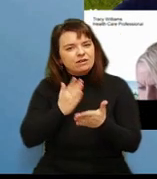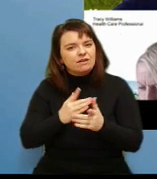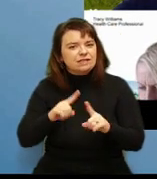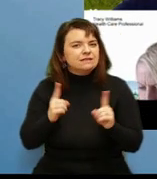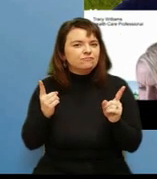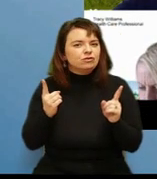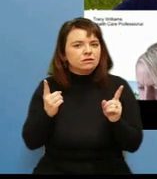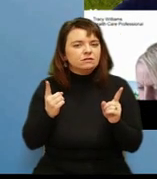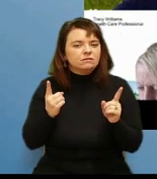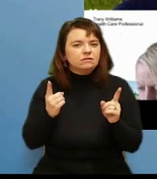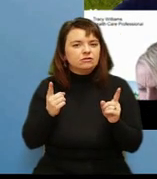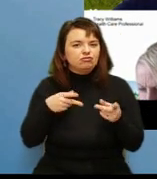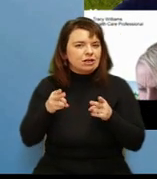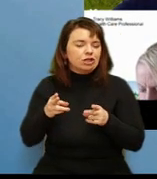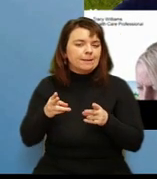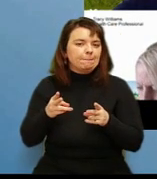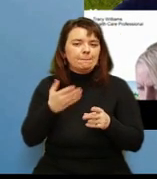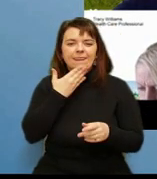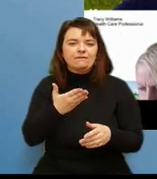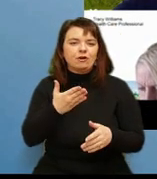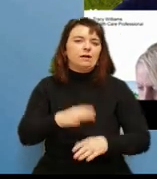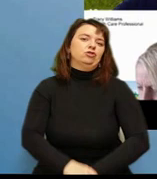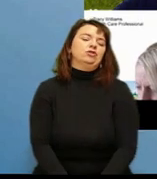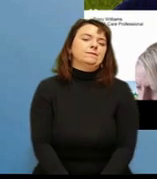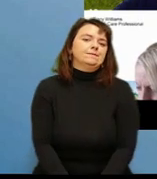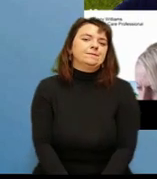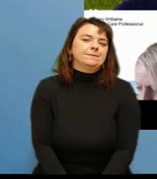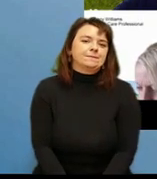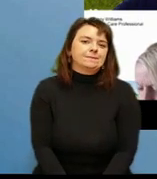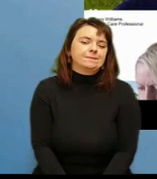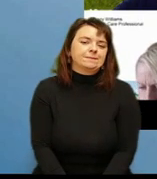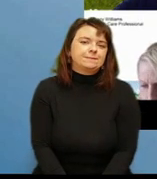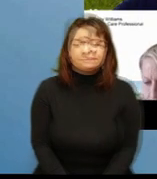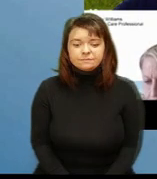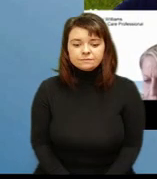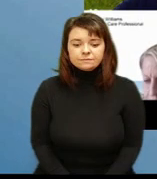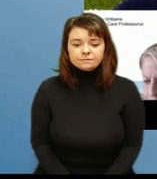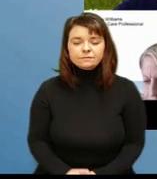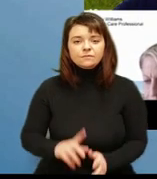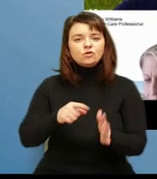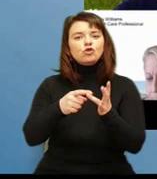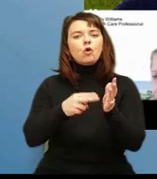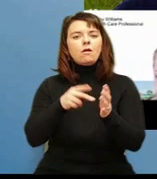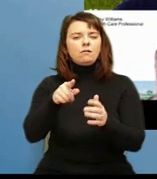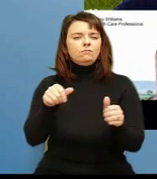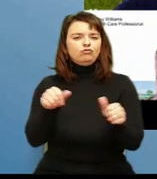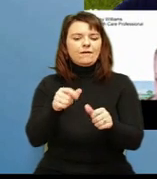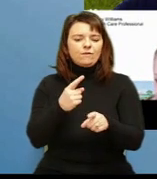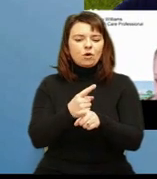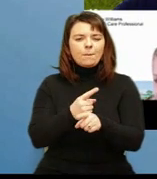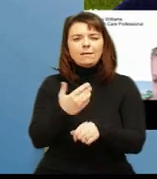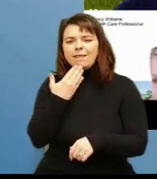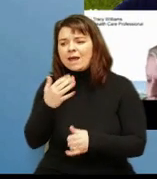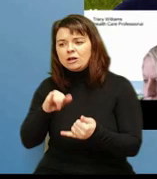their sort of view. But it is a very different regime. Thanks very much.